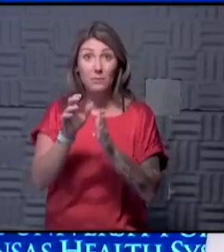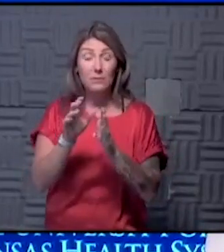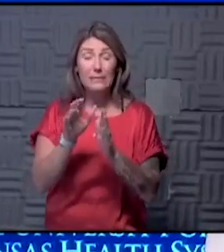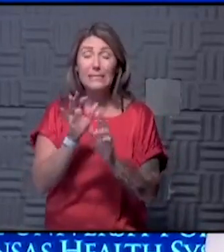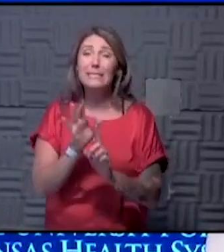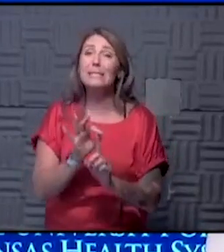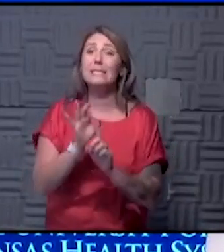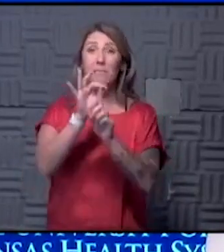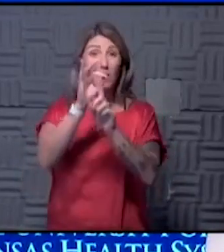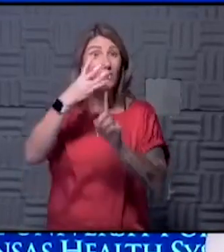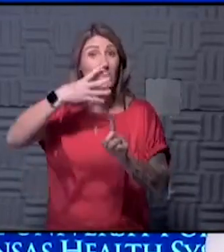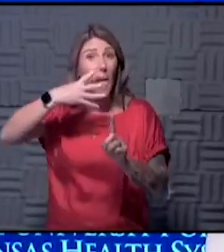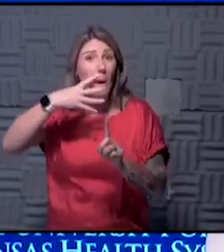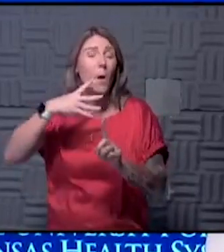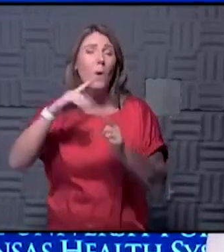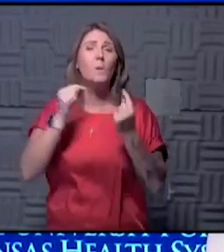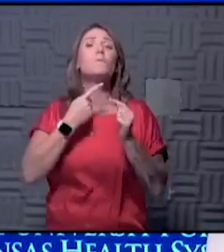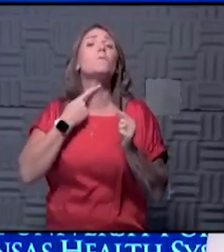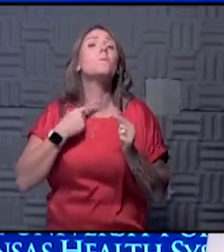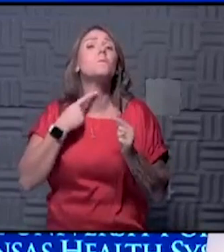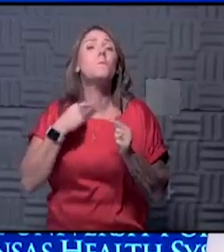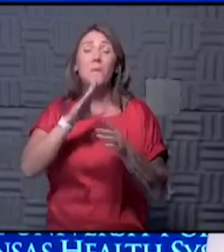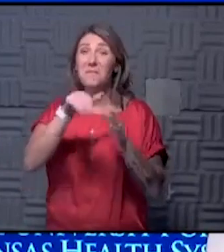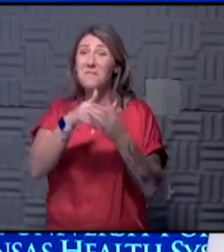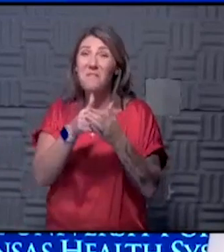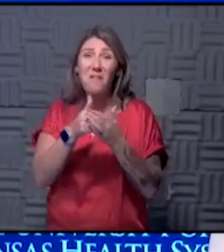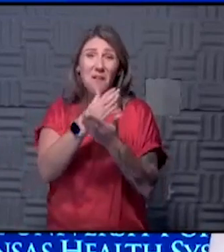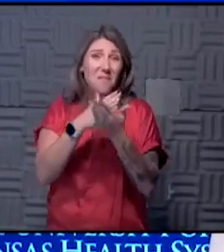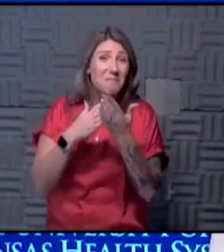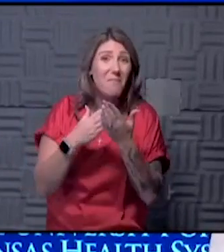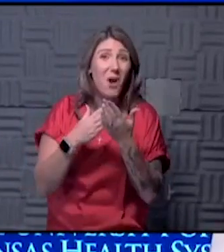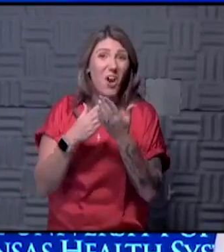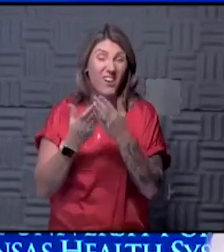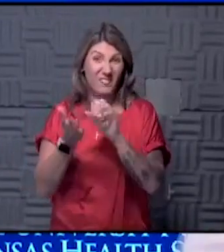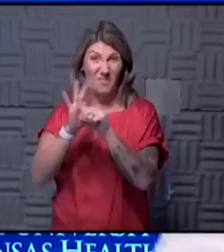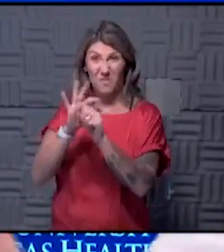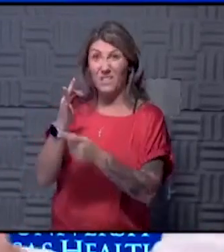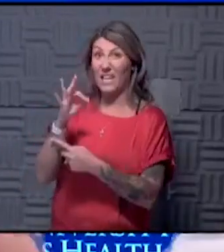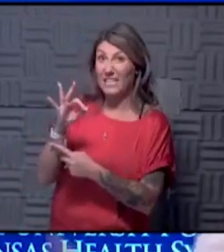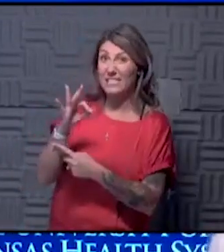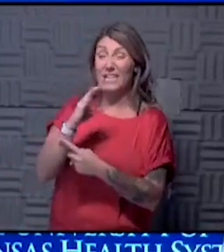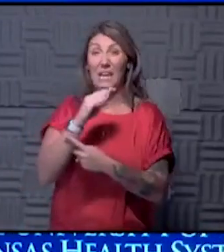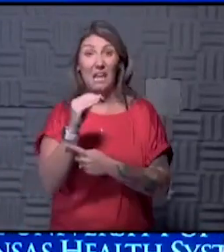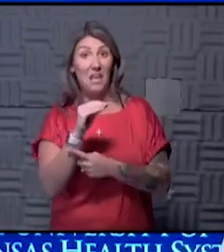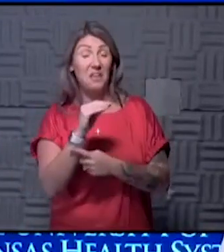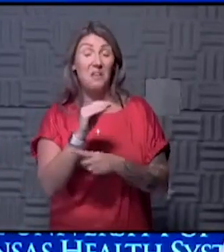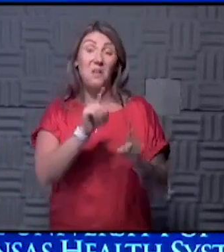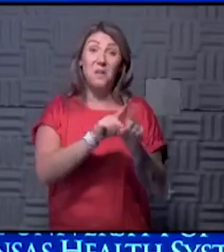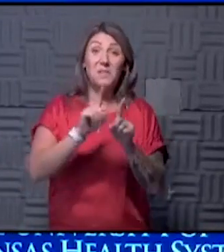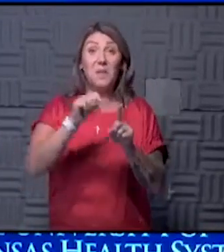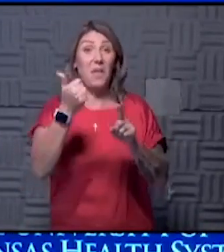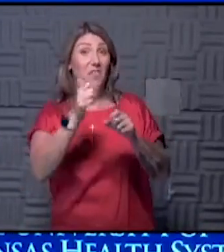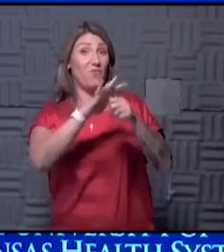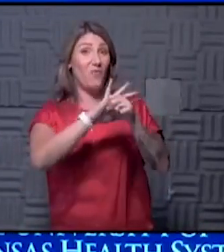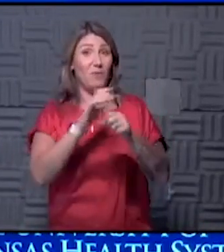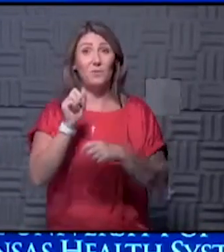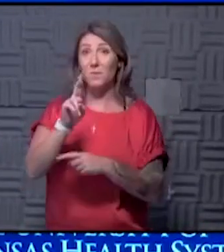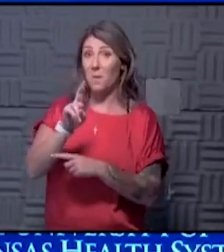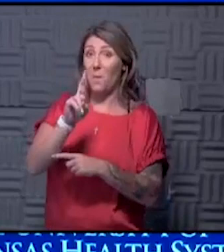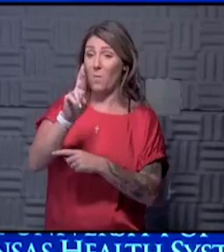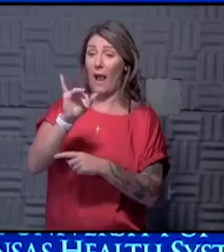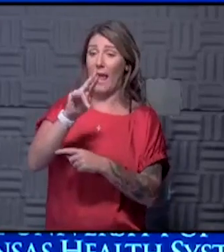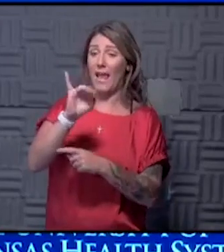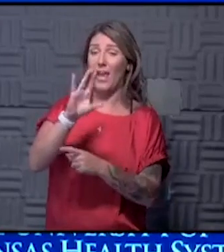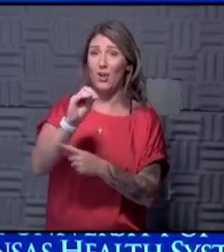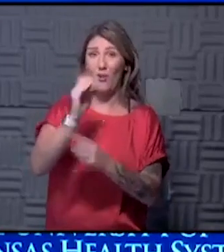runny nose, sore throat, that can all be part of the symptoms of SARS-CoV-2 as well as one of the other coronaviruses or rhinovirus. I